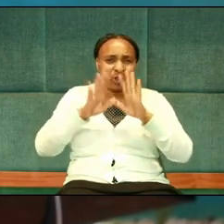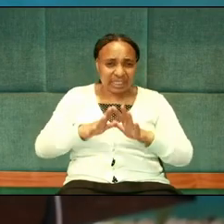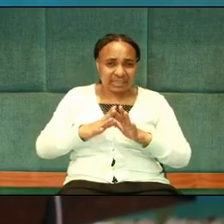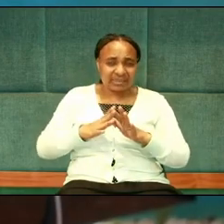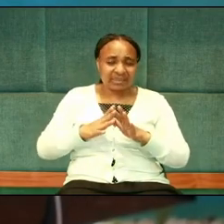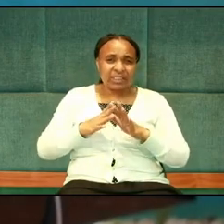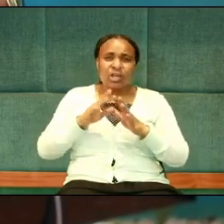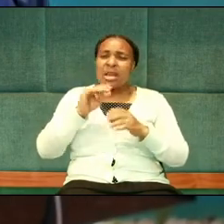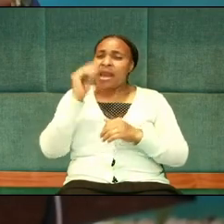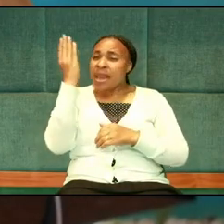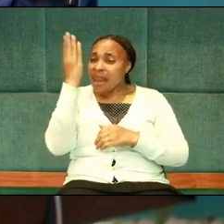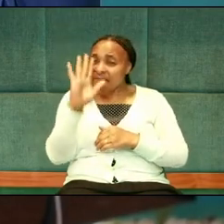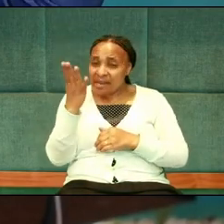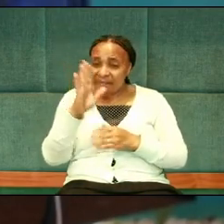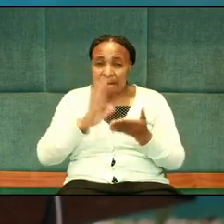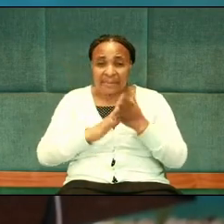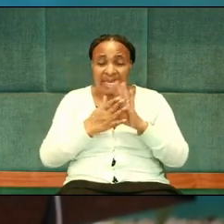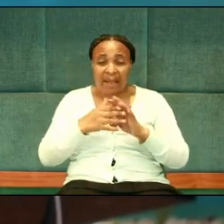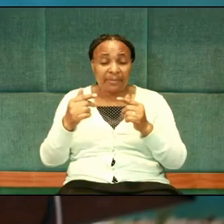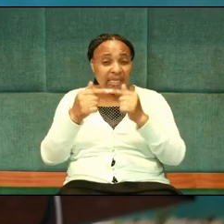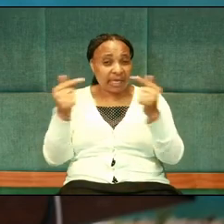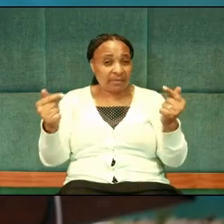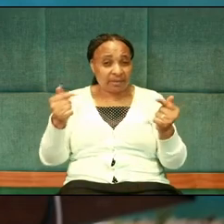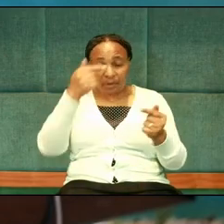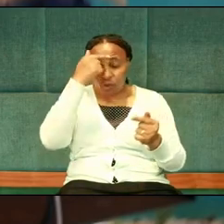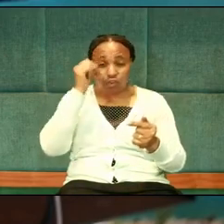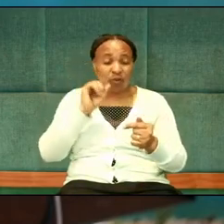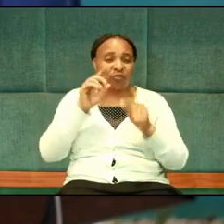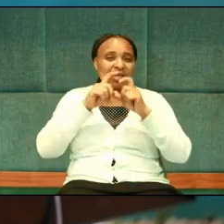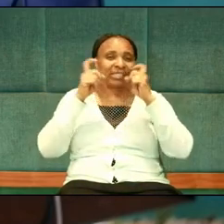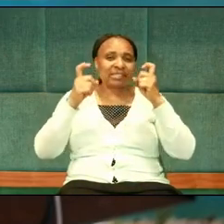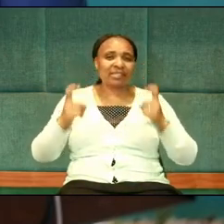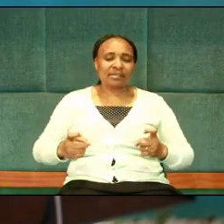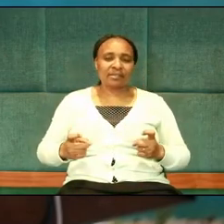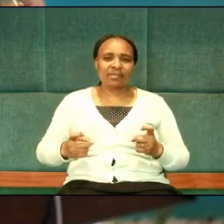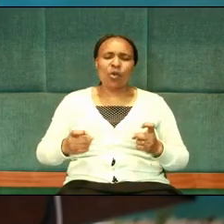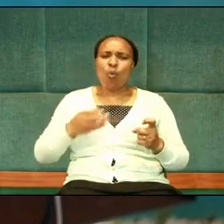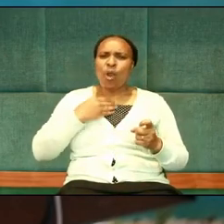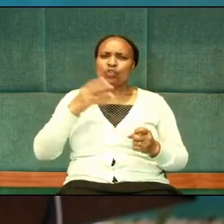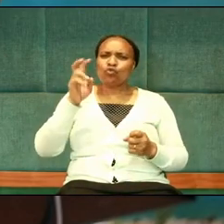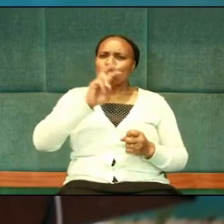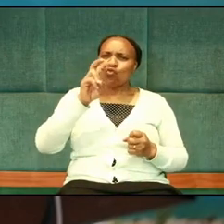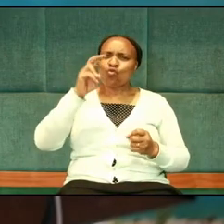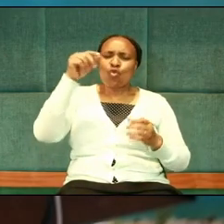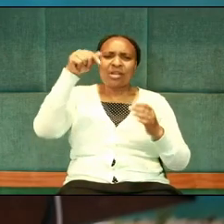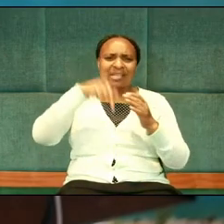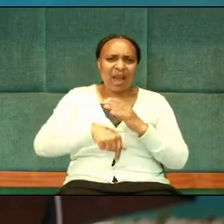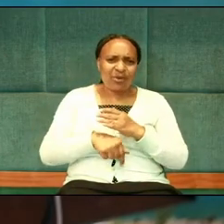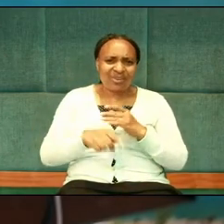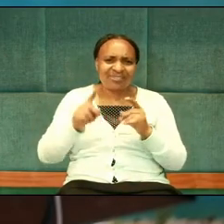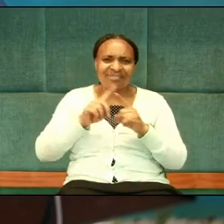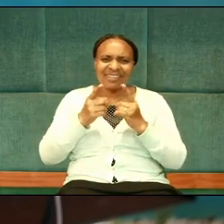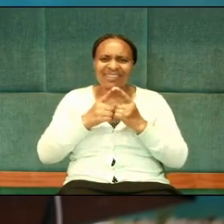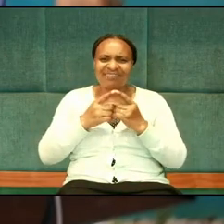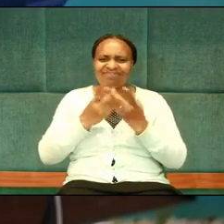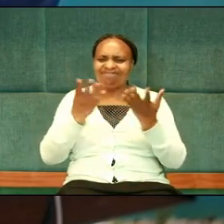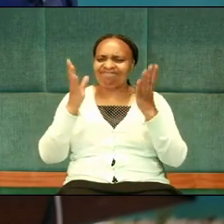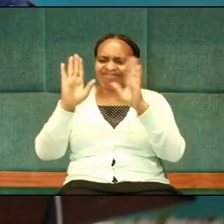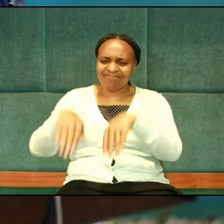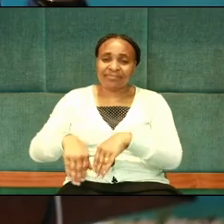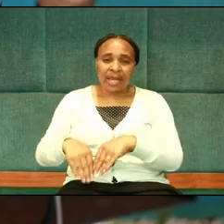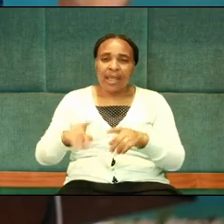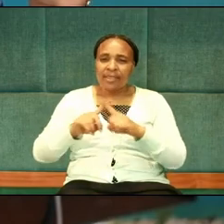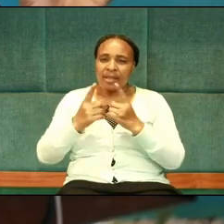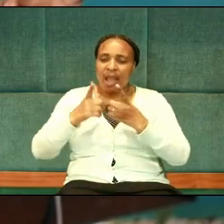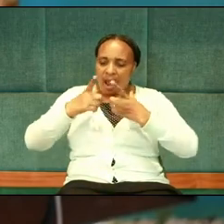become an enemy. And because of your weak personality, you want to rub her down and dim her lie. Allow her.